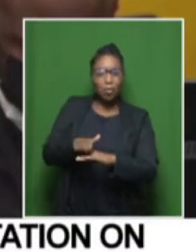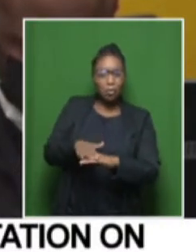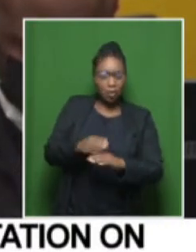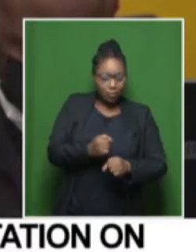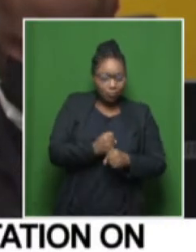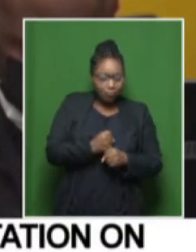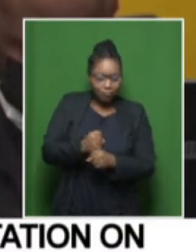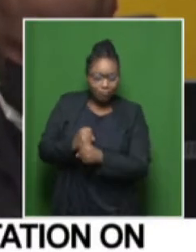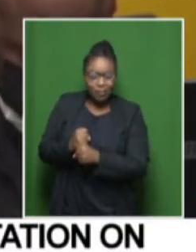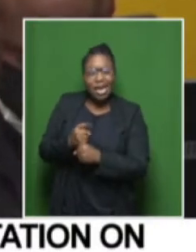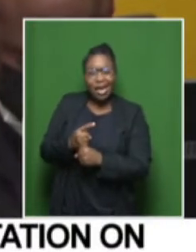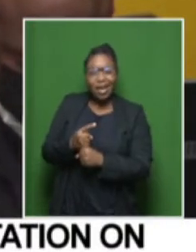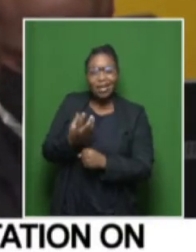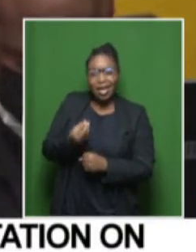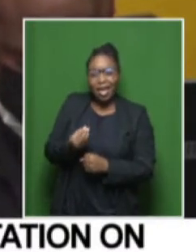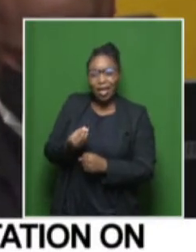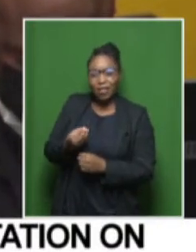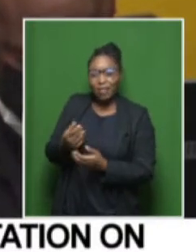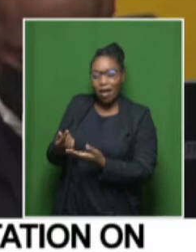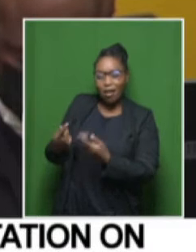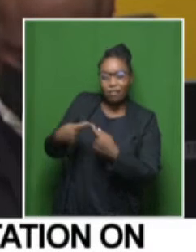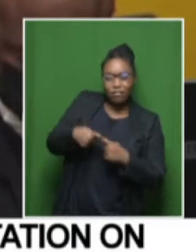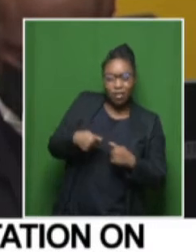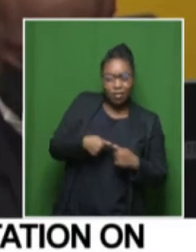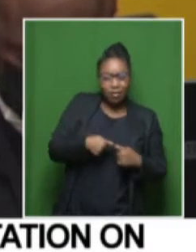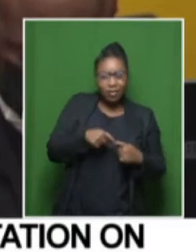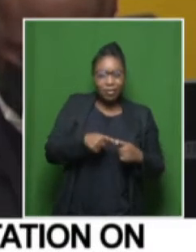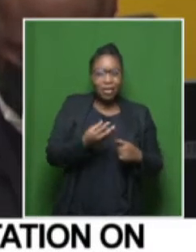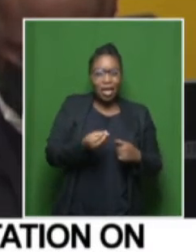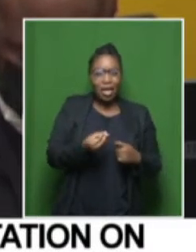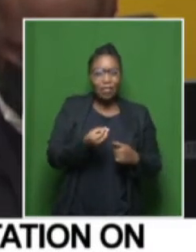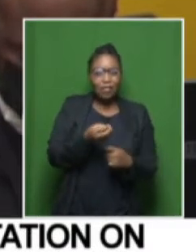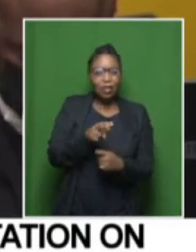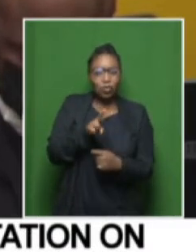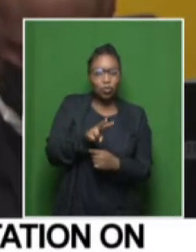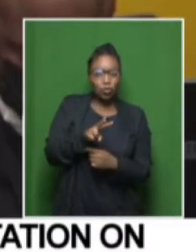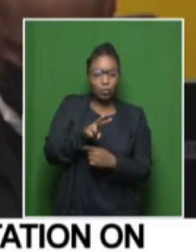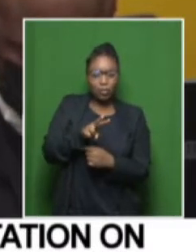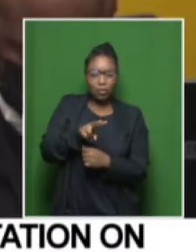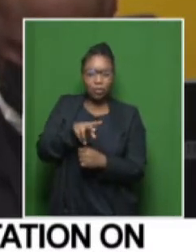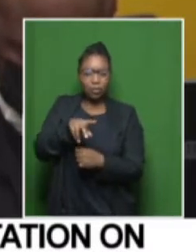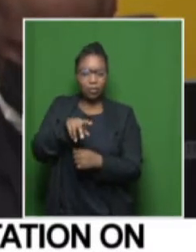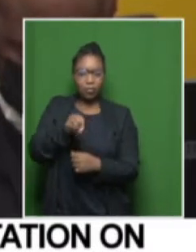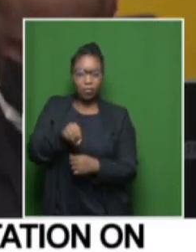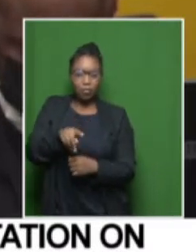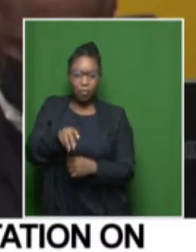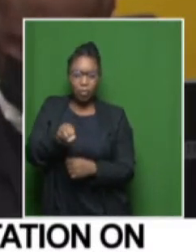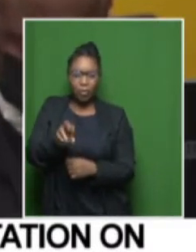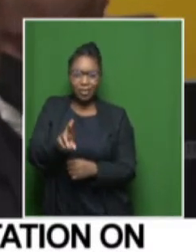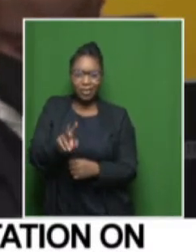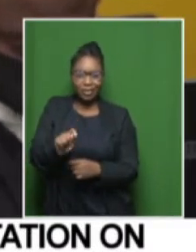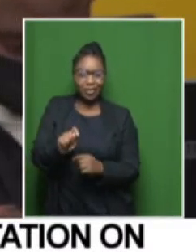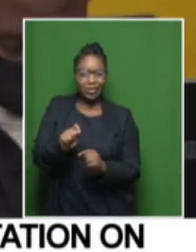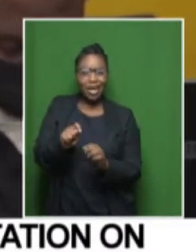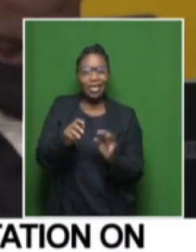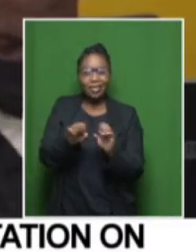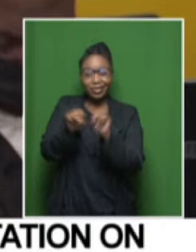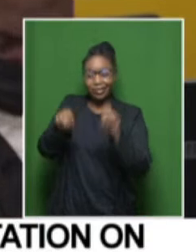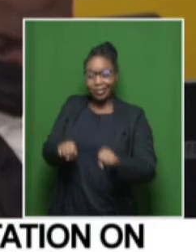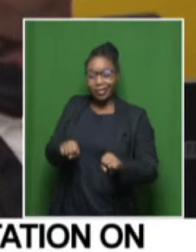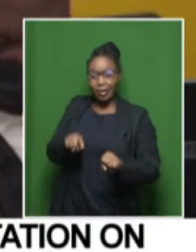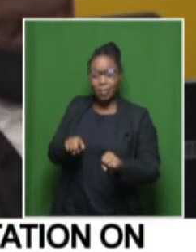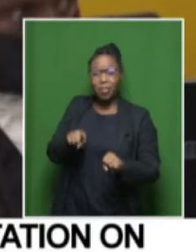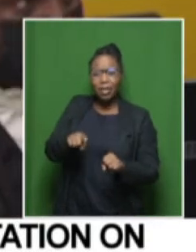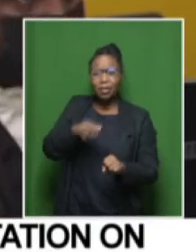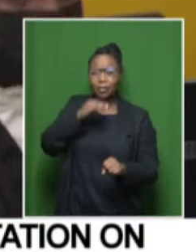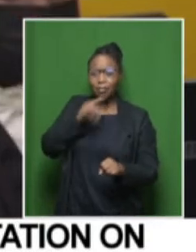partial access to funds through what they call a two-pot system. Part of this proposal includes the possibility